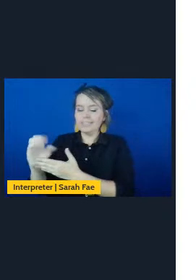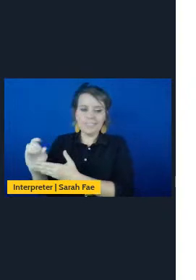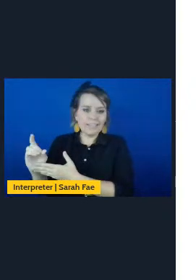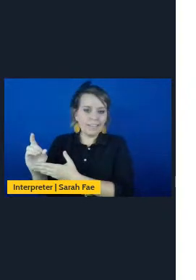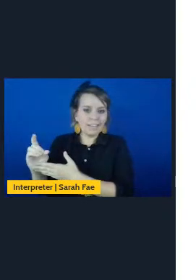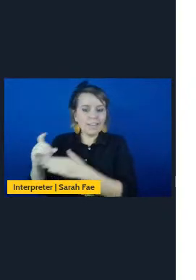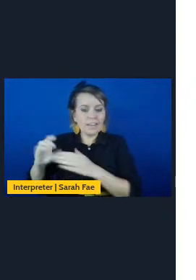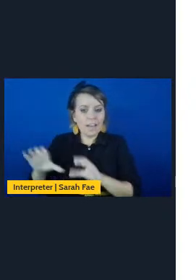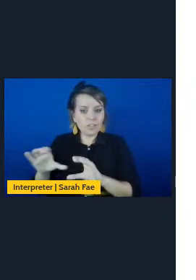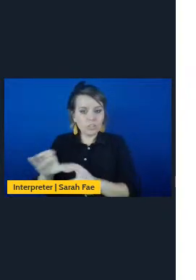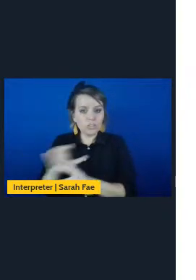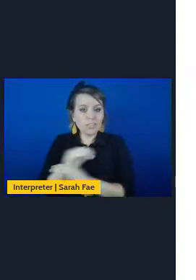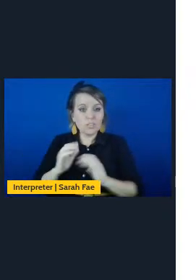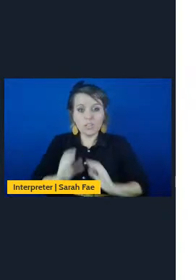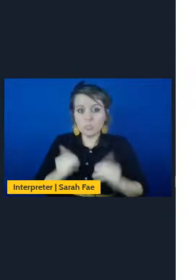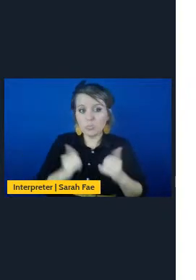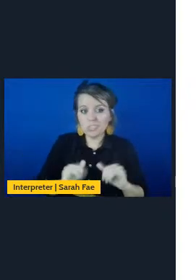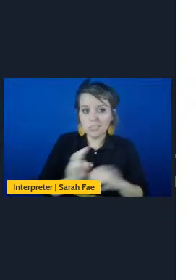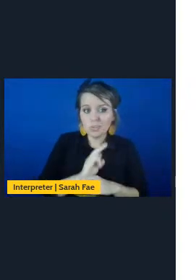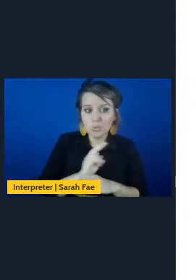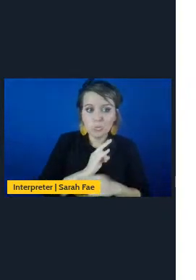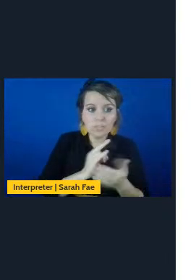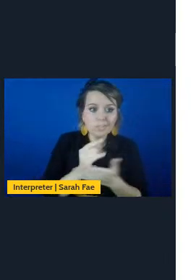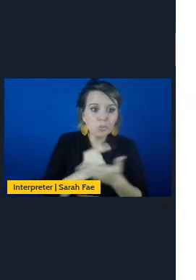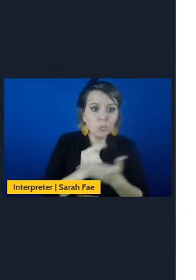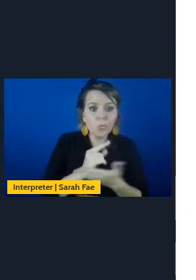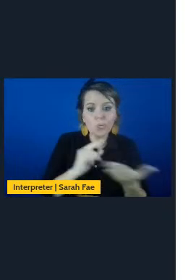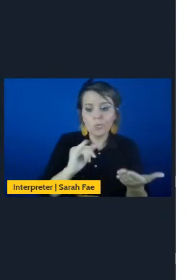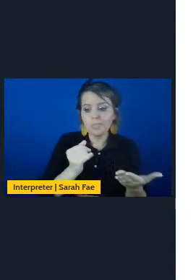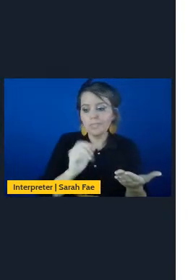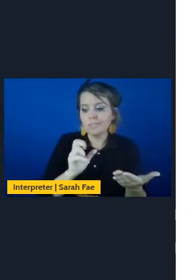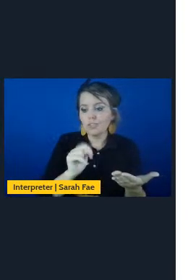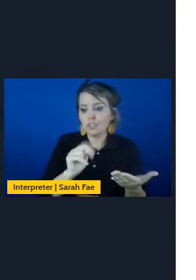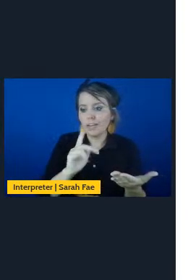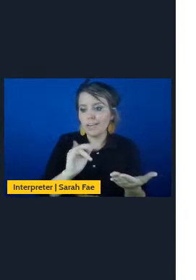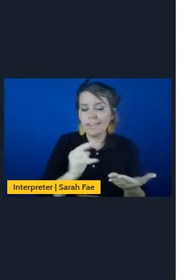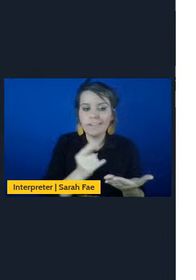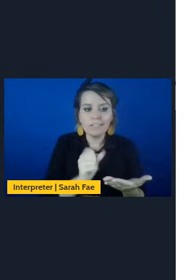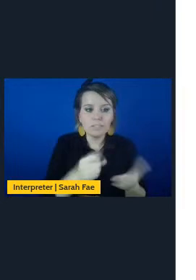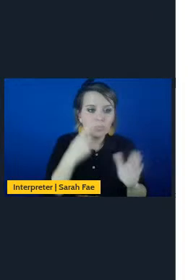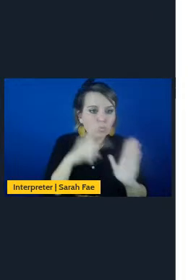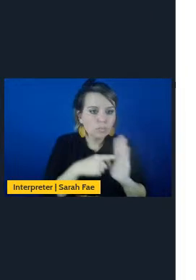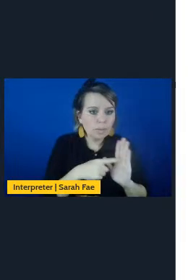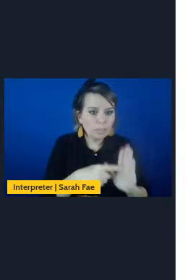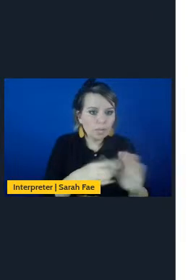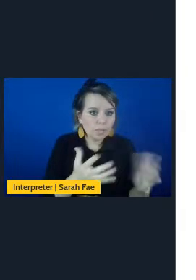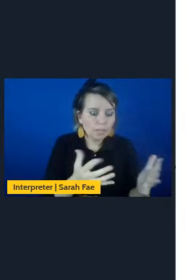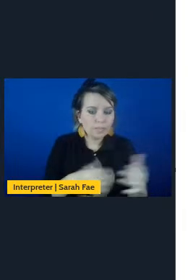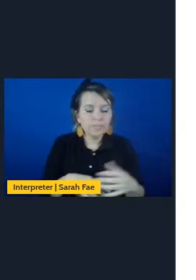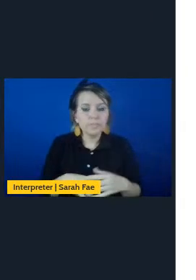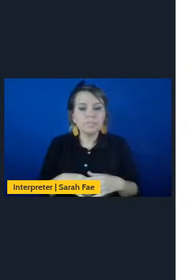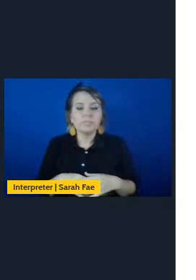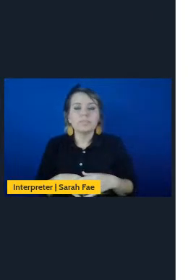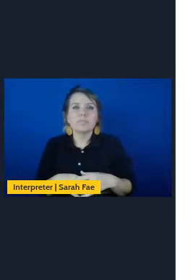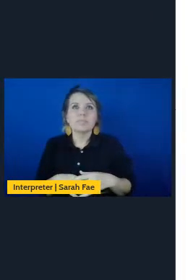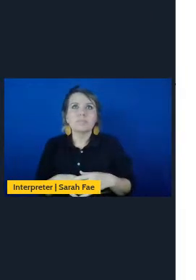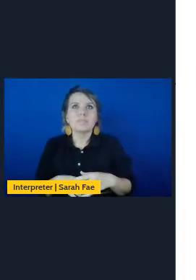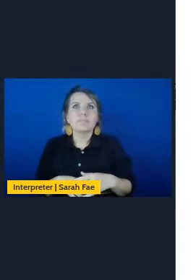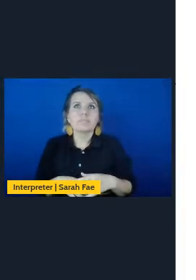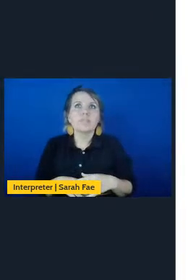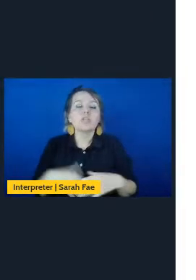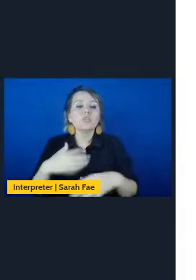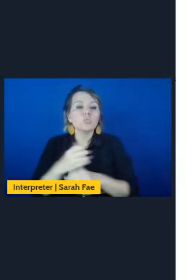is still using the good old Jenkins, the path to get new external tool